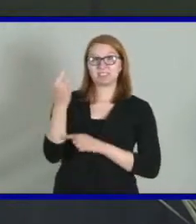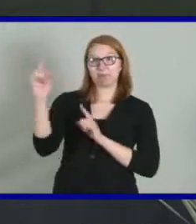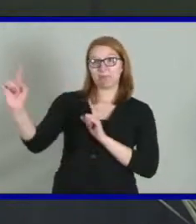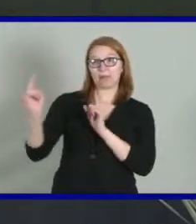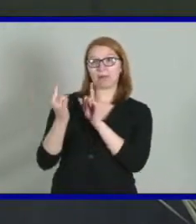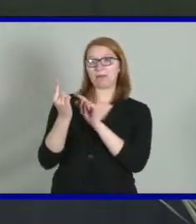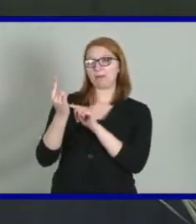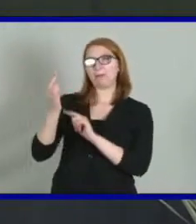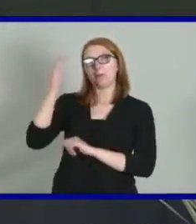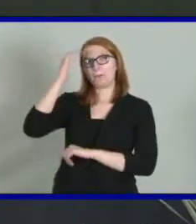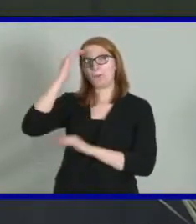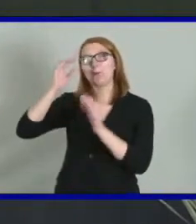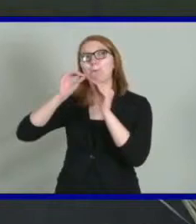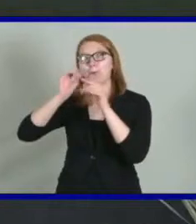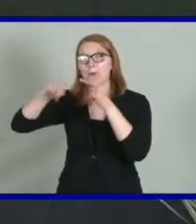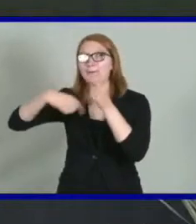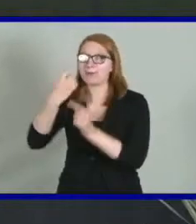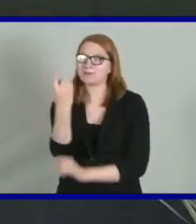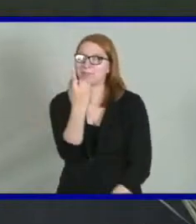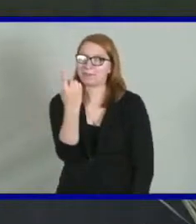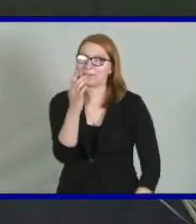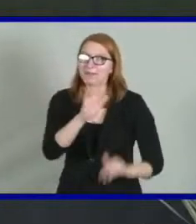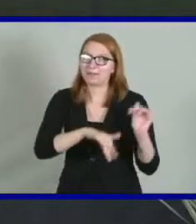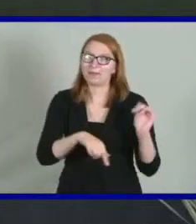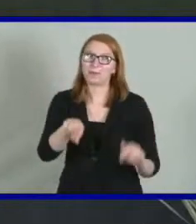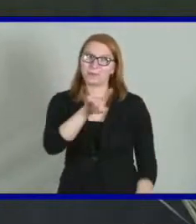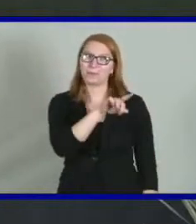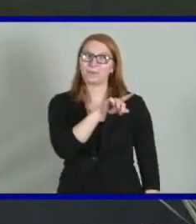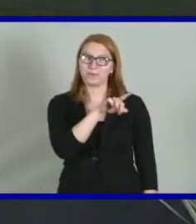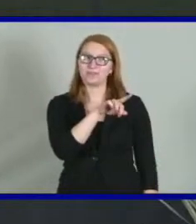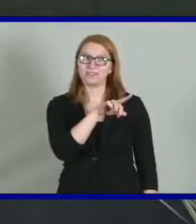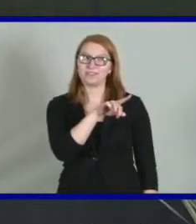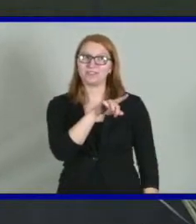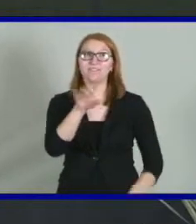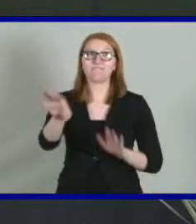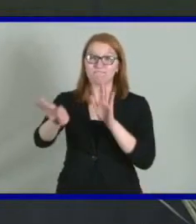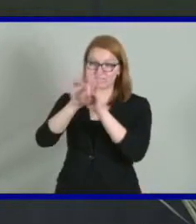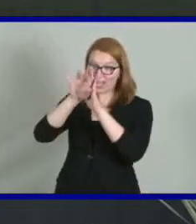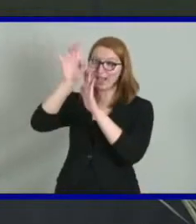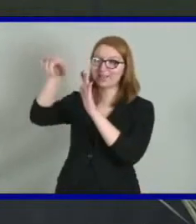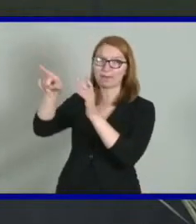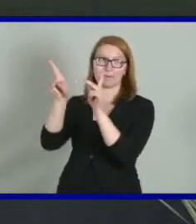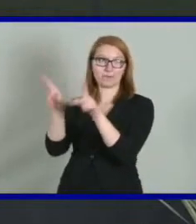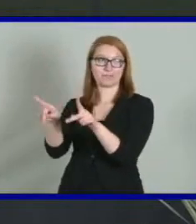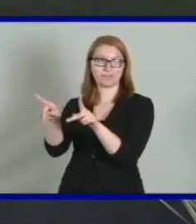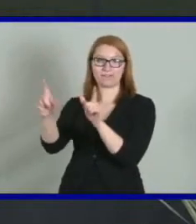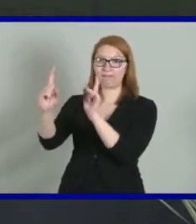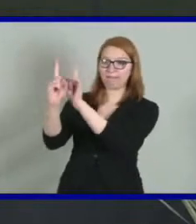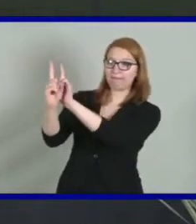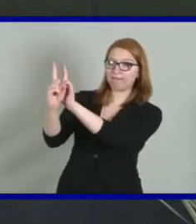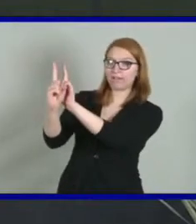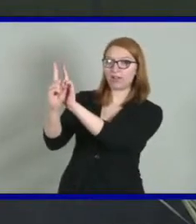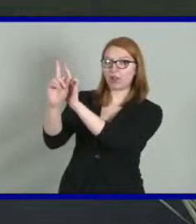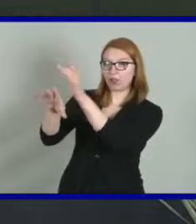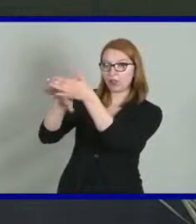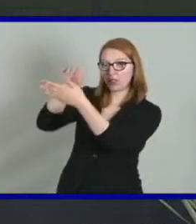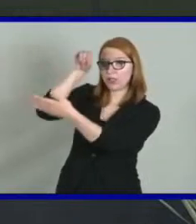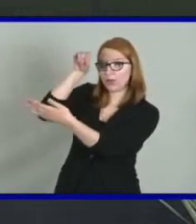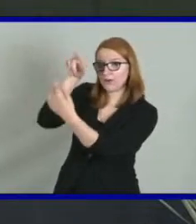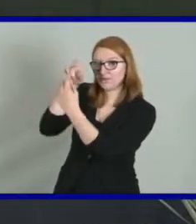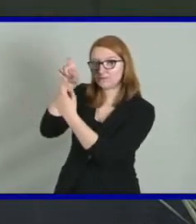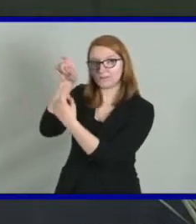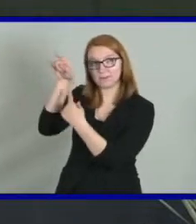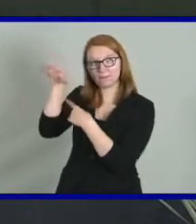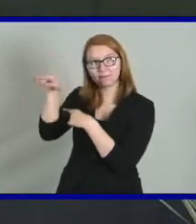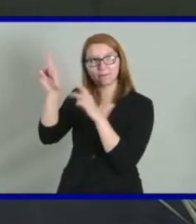more about a particular subject than you do. Find that person and learn from them. If you believe you